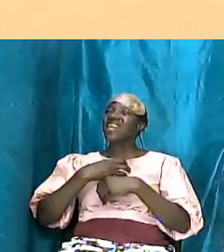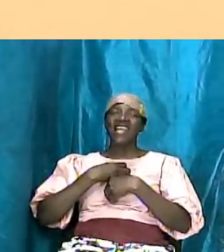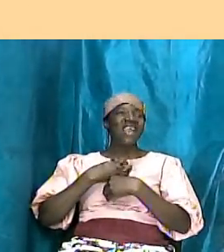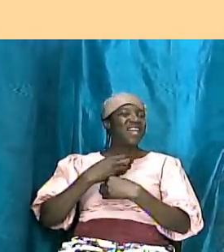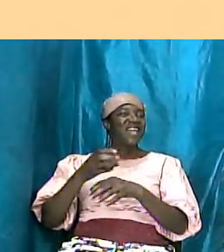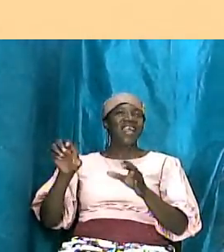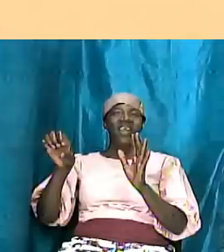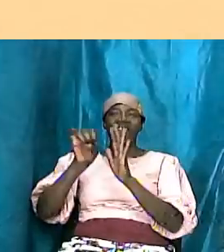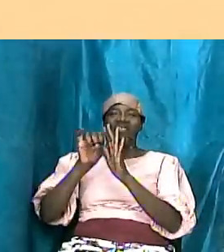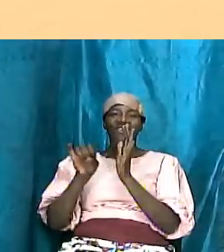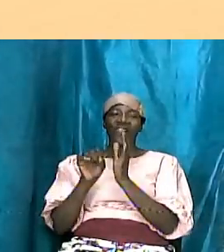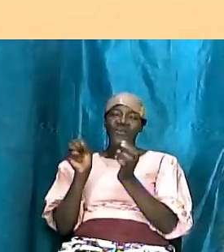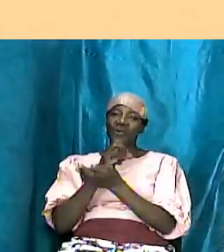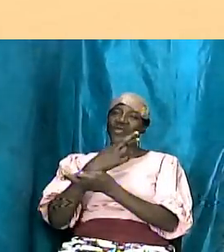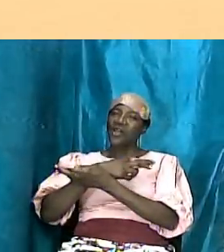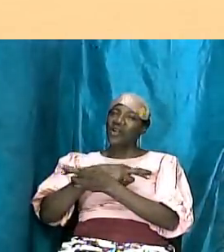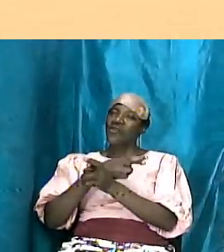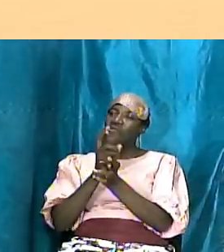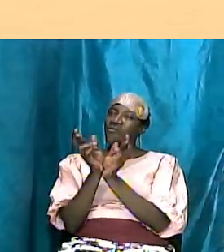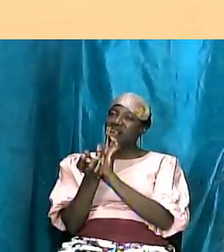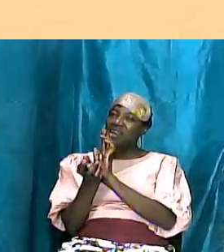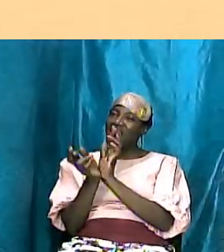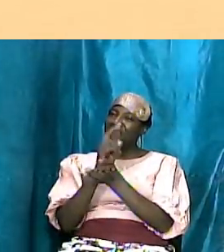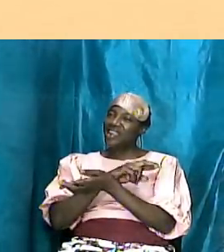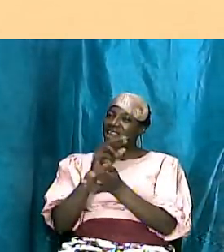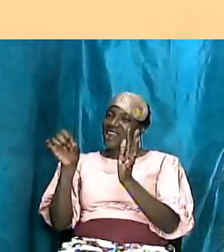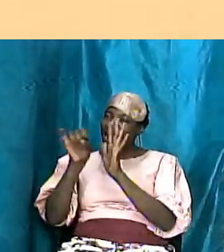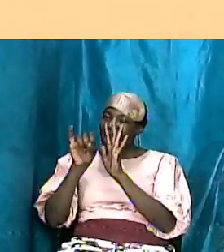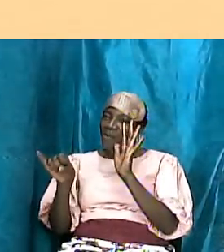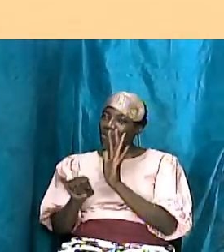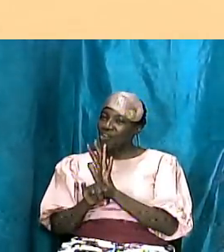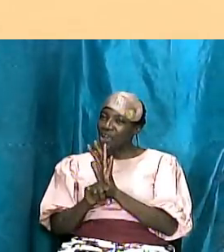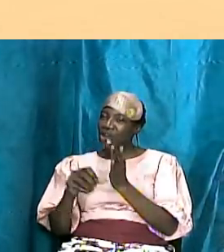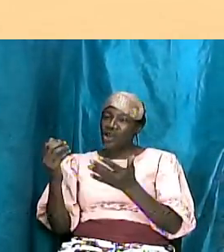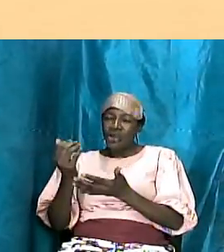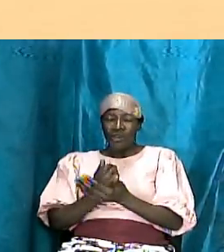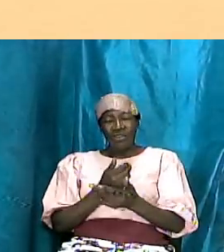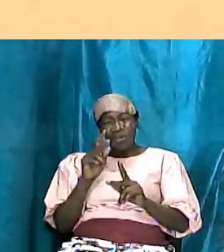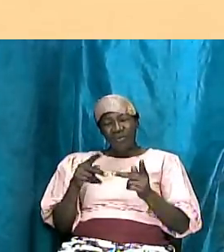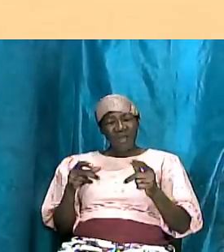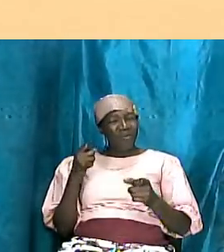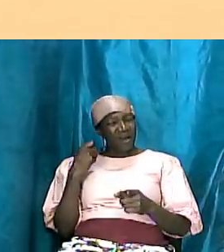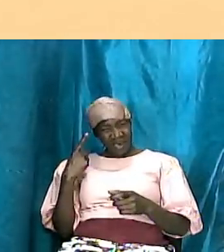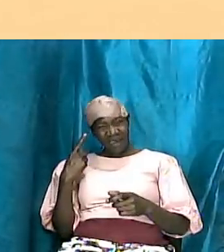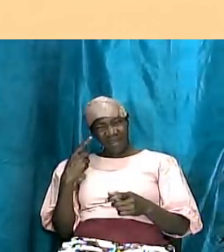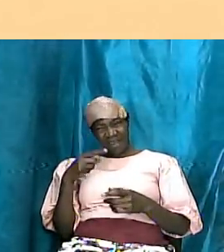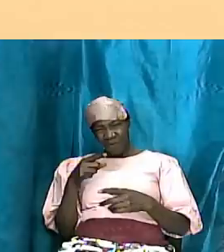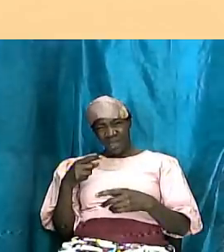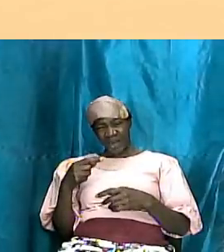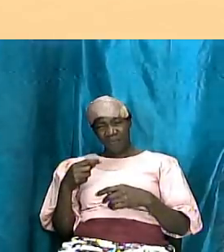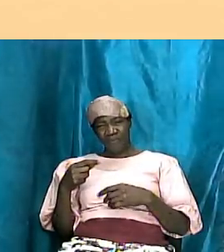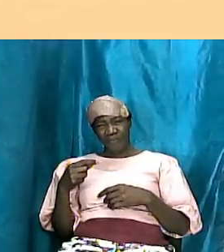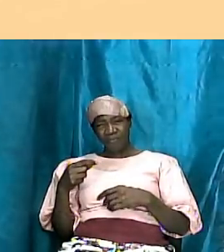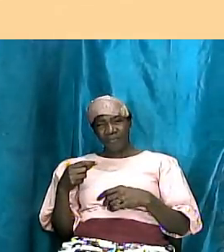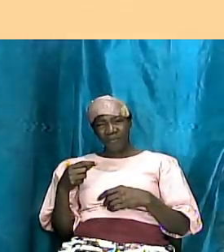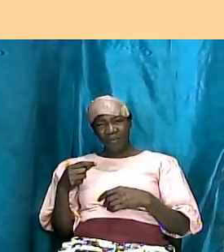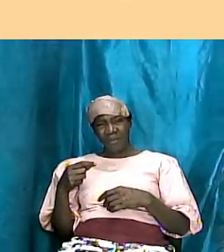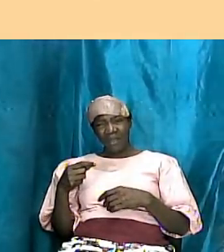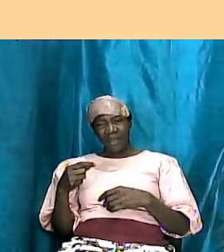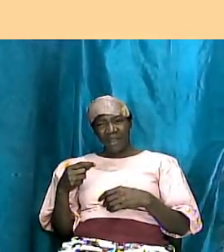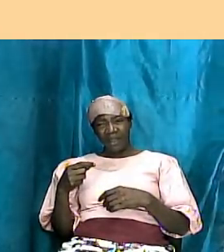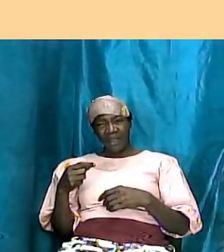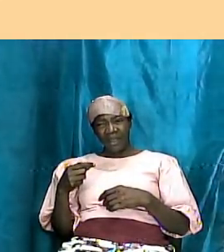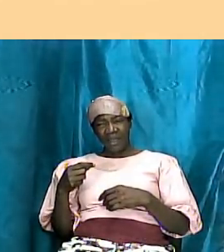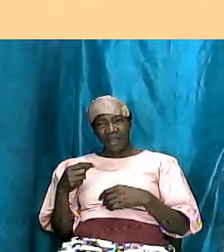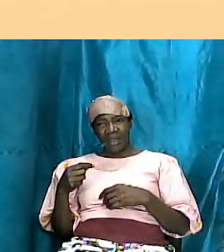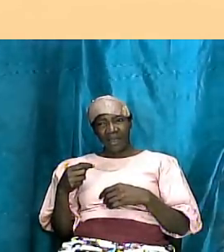redemption. Some folks are of the impression that when Adam and Eve sinned by disobeying God, it